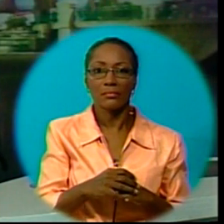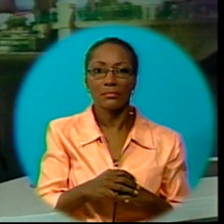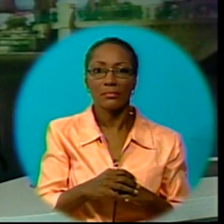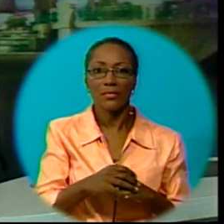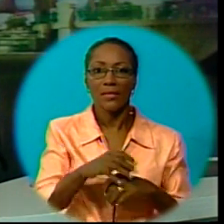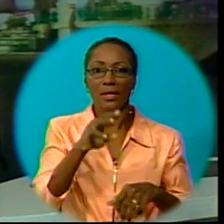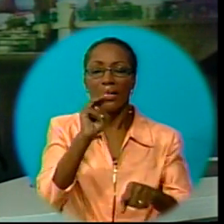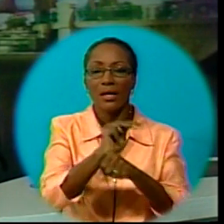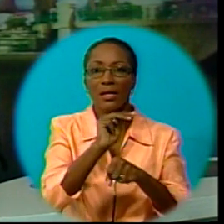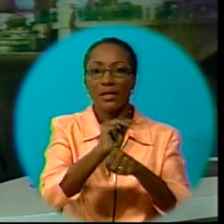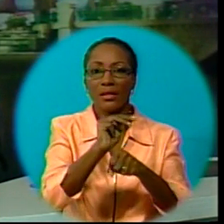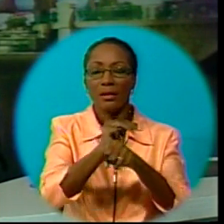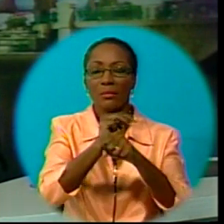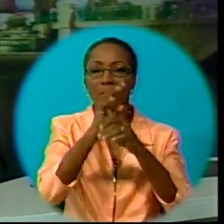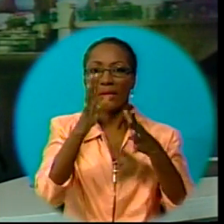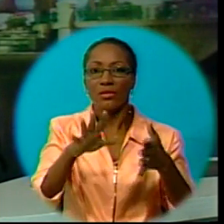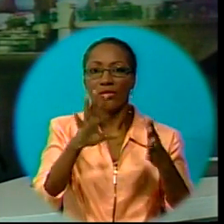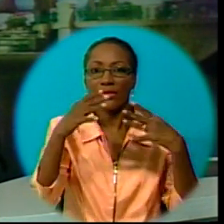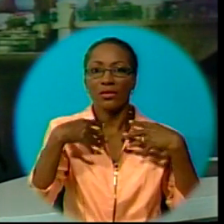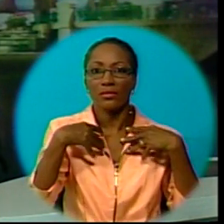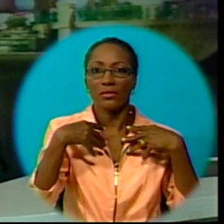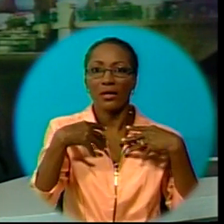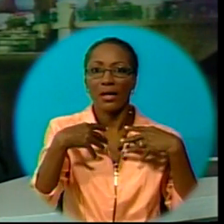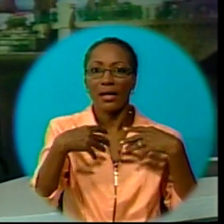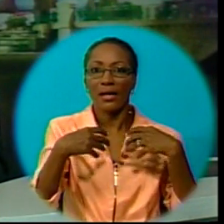The Ministry of Health is seeking.